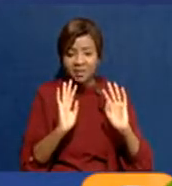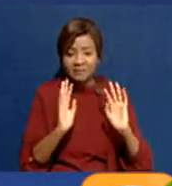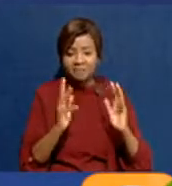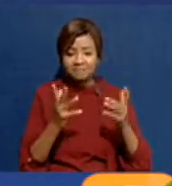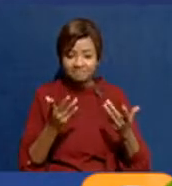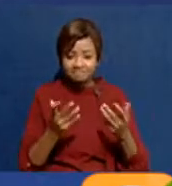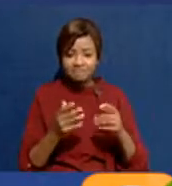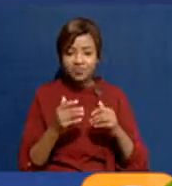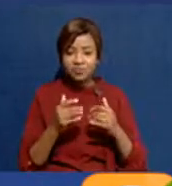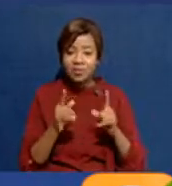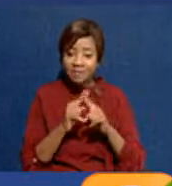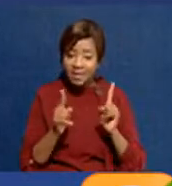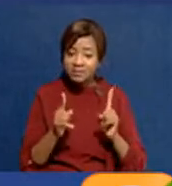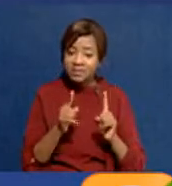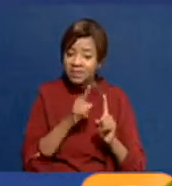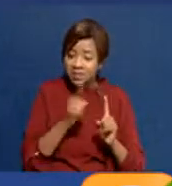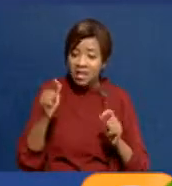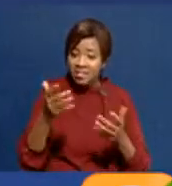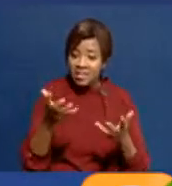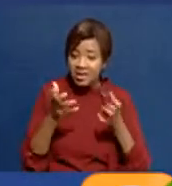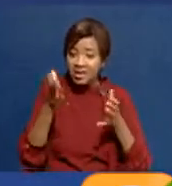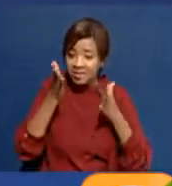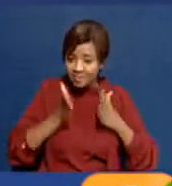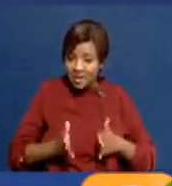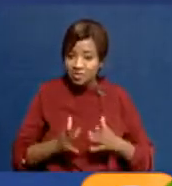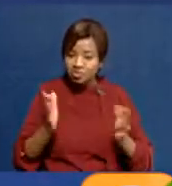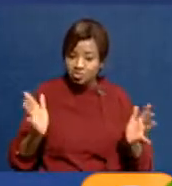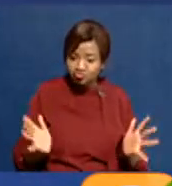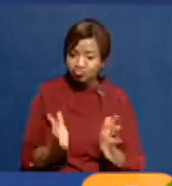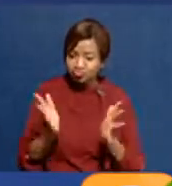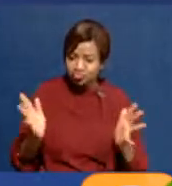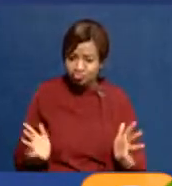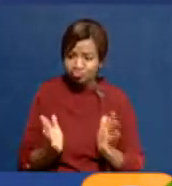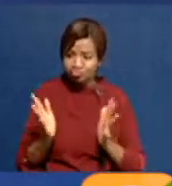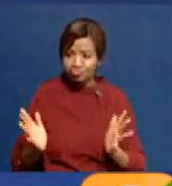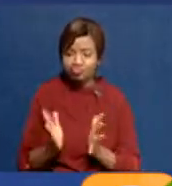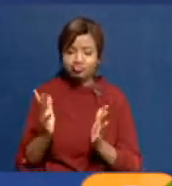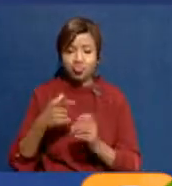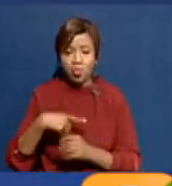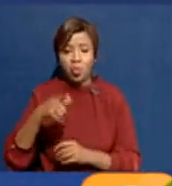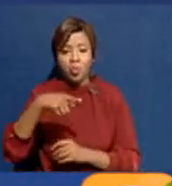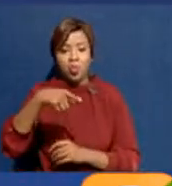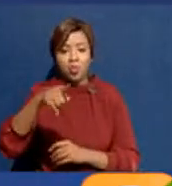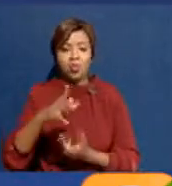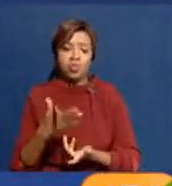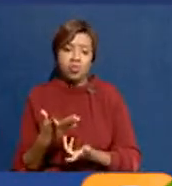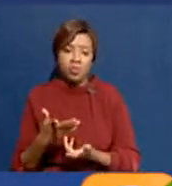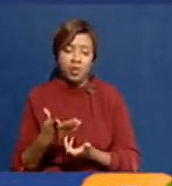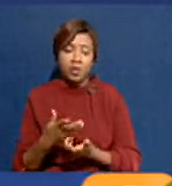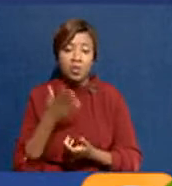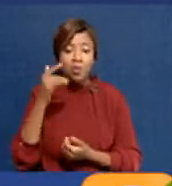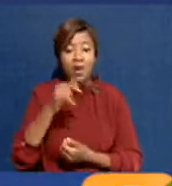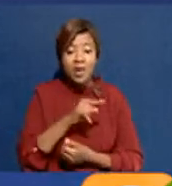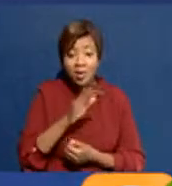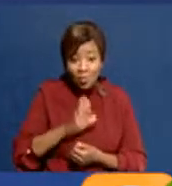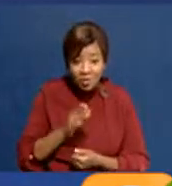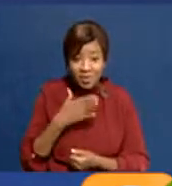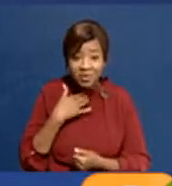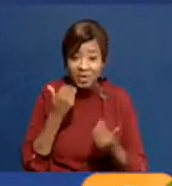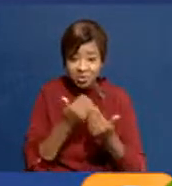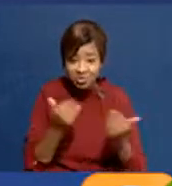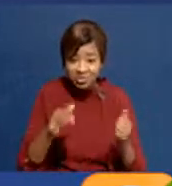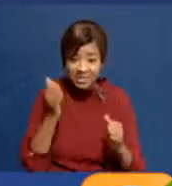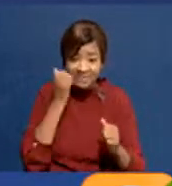Mm-hmm. And they need somebody outside their system to come and assist them, because no woman wants their child to perish. No woman wants their child to get